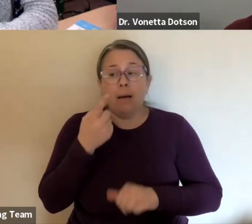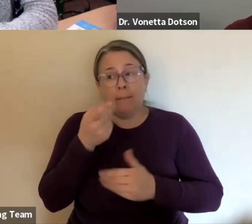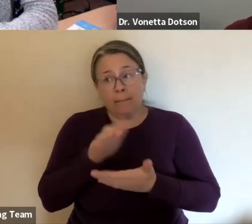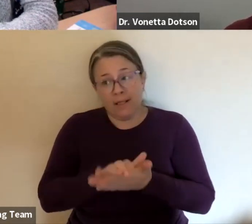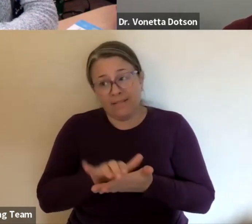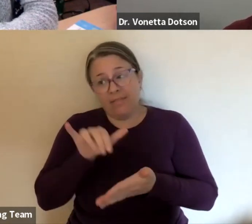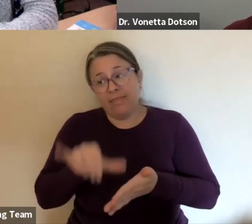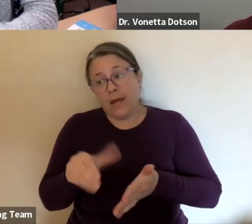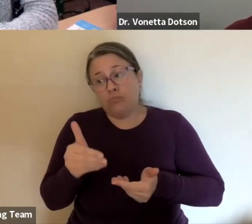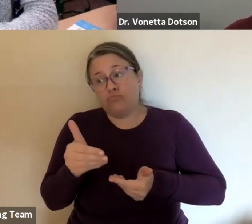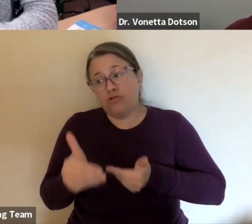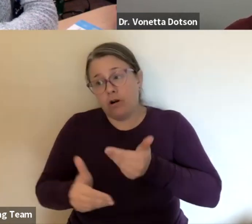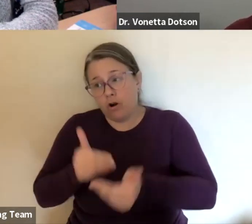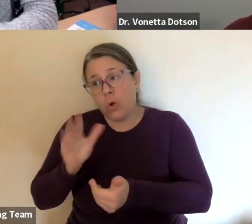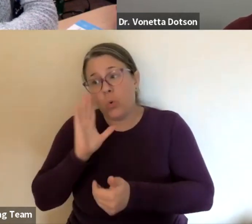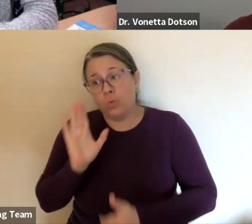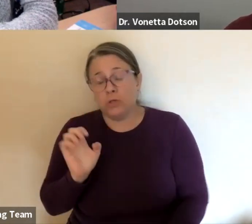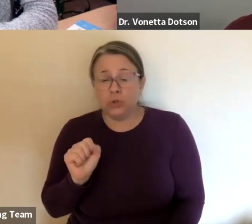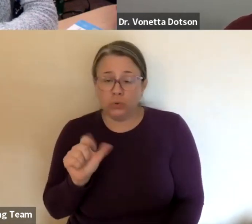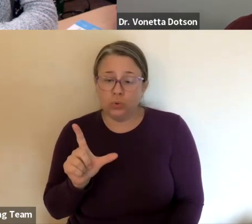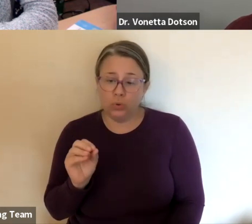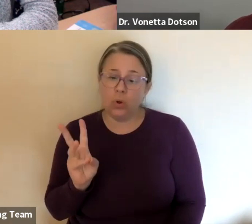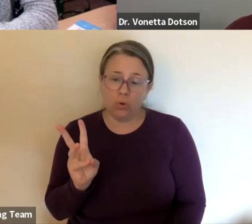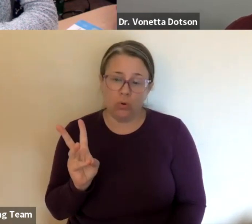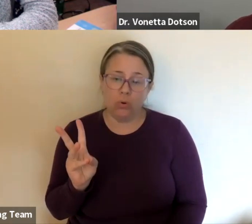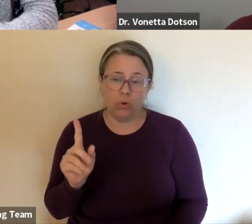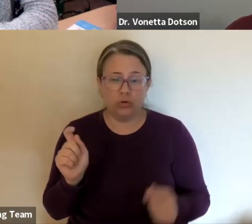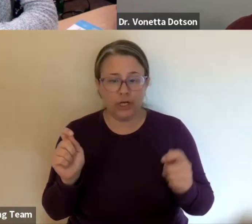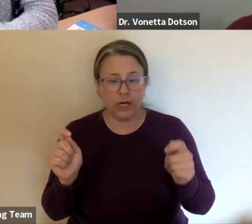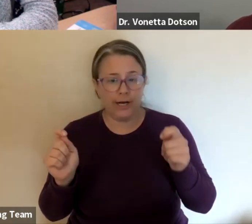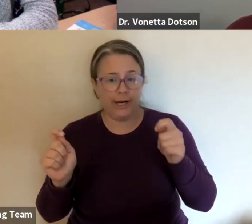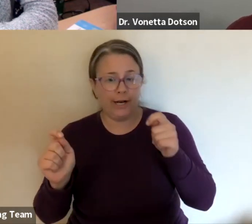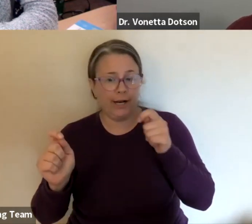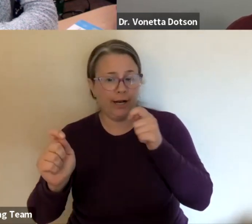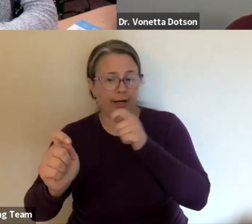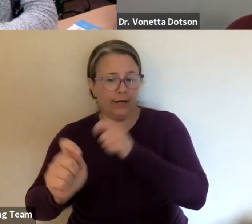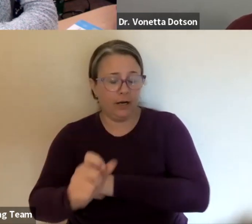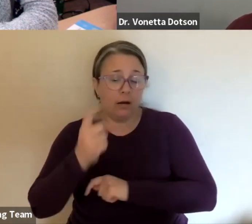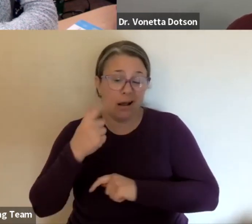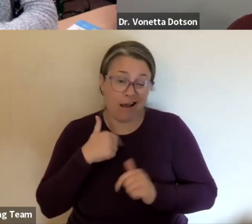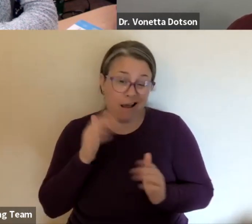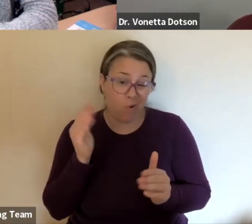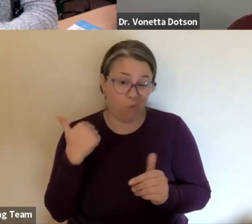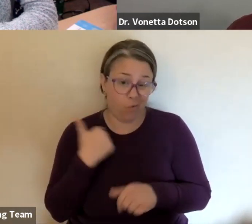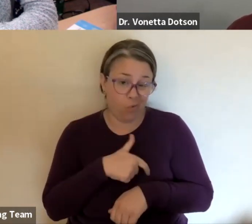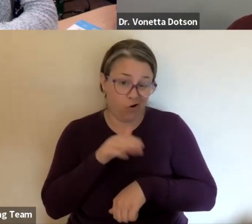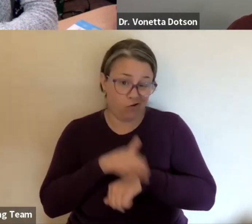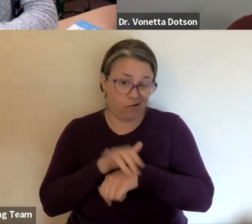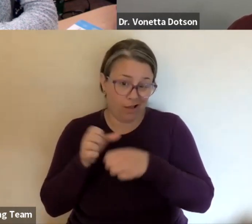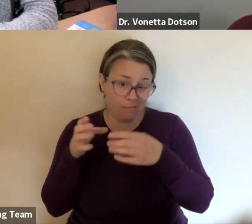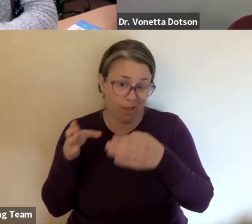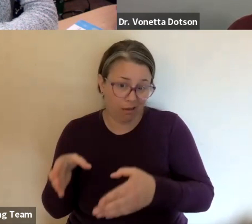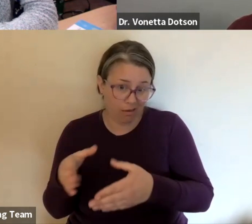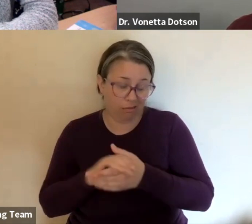I hope we're headed in the right direction, that people will start to, that review panels will start to have